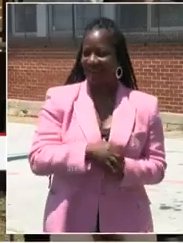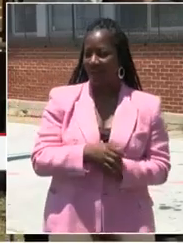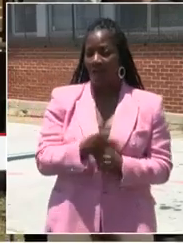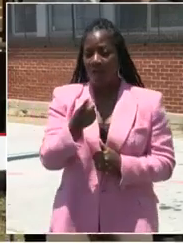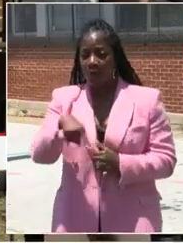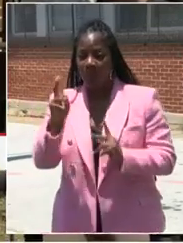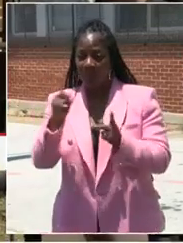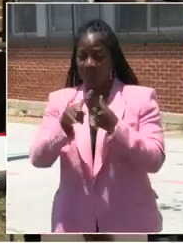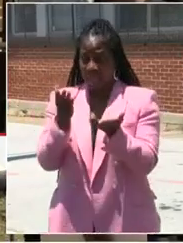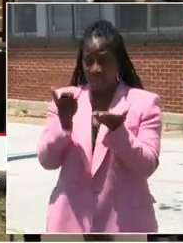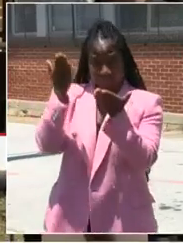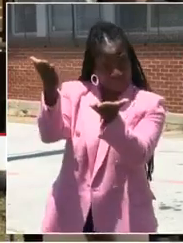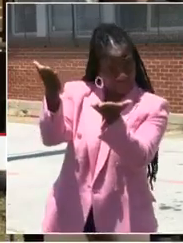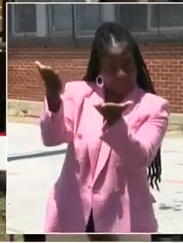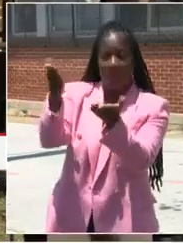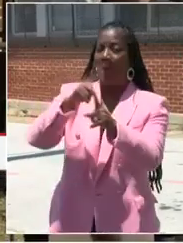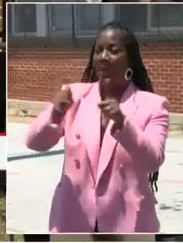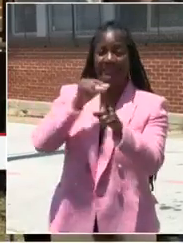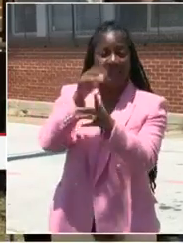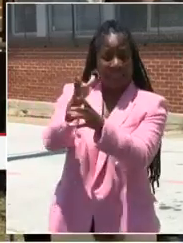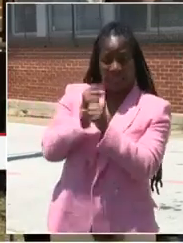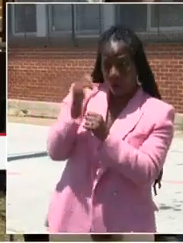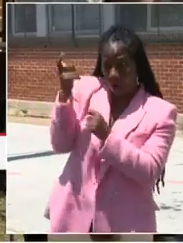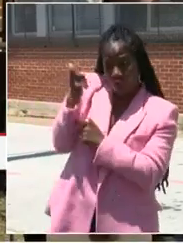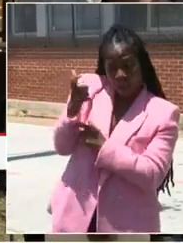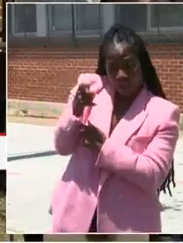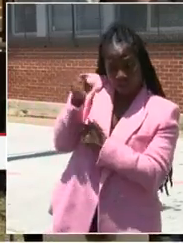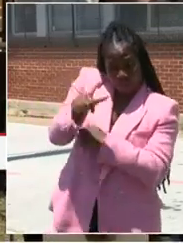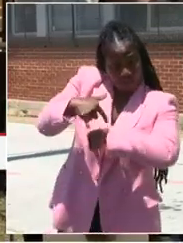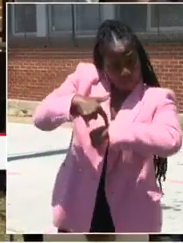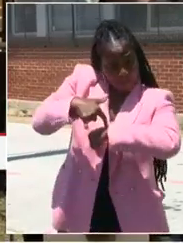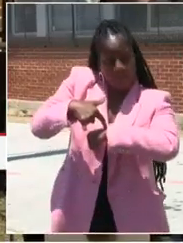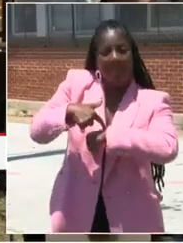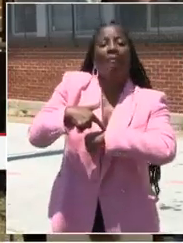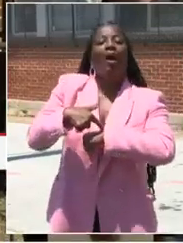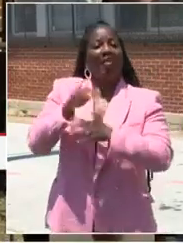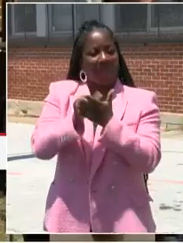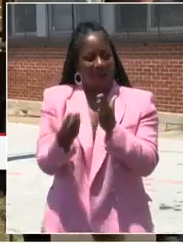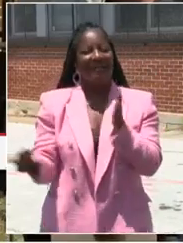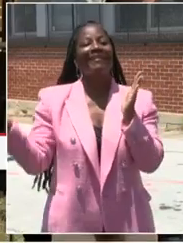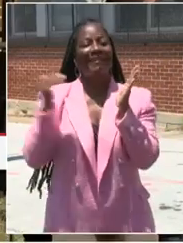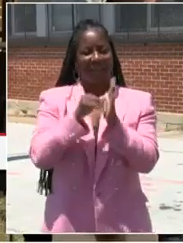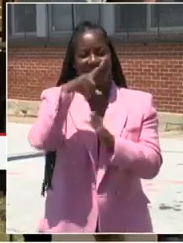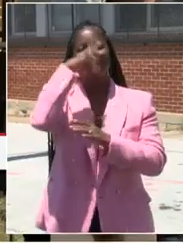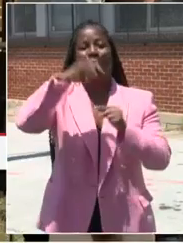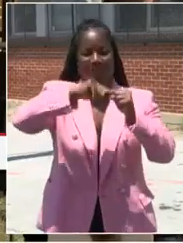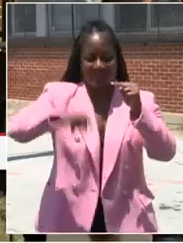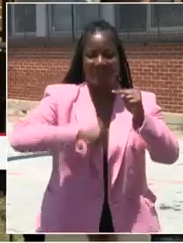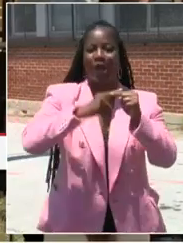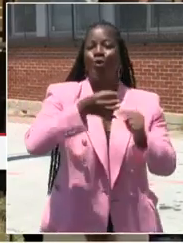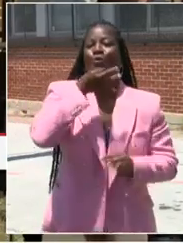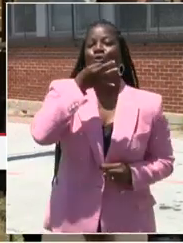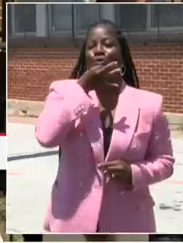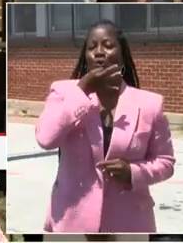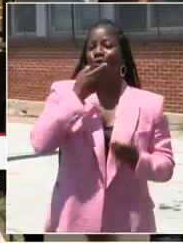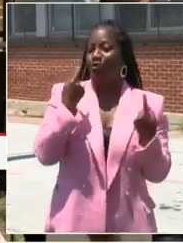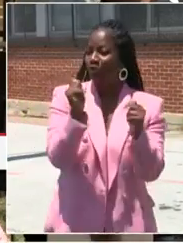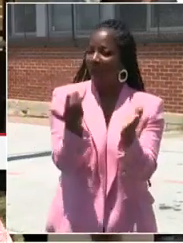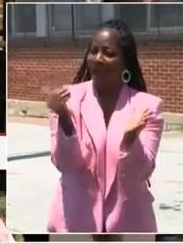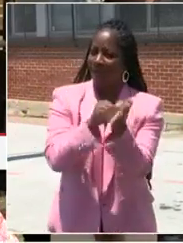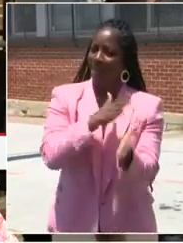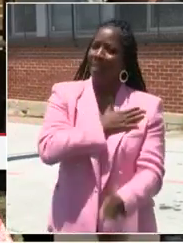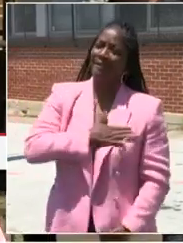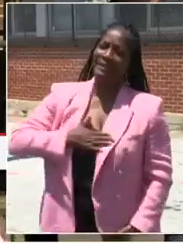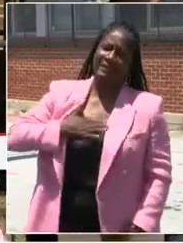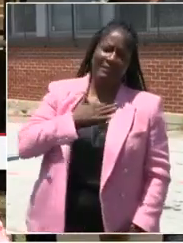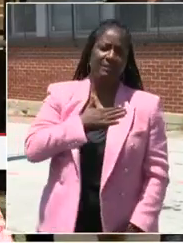maybe submitted but did not get a grant this time, that we have the summer cycle that's opening up. Try it again. And we